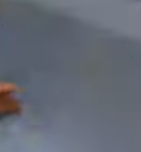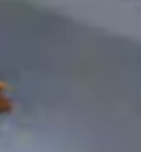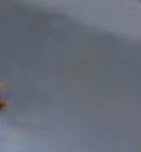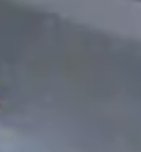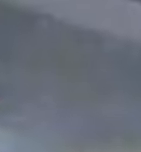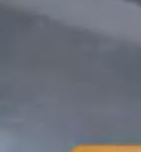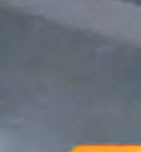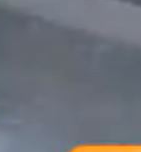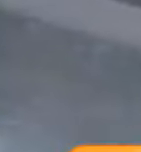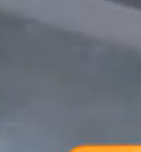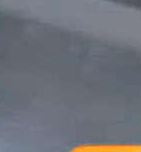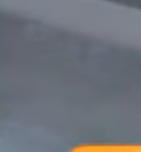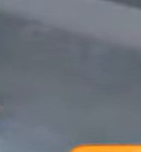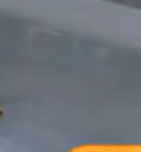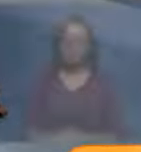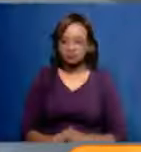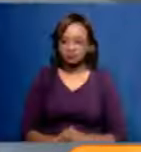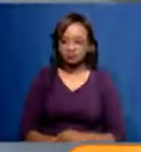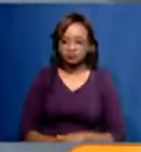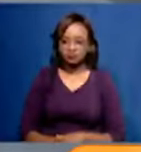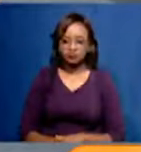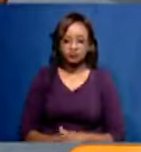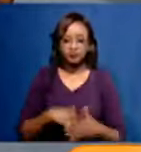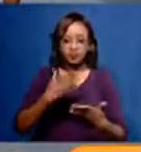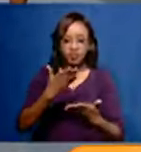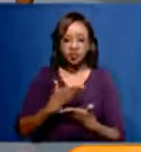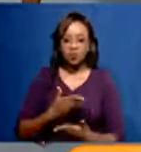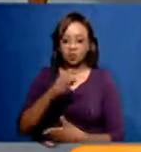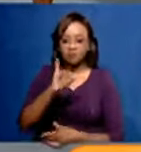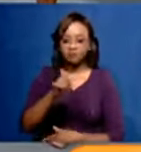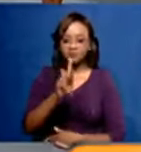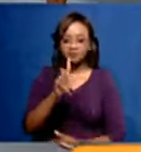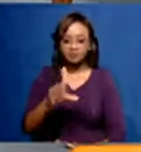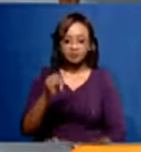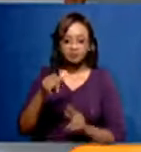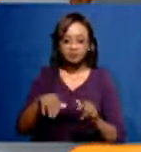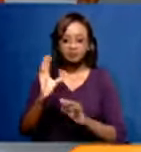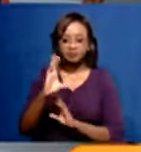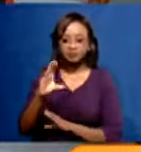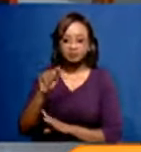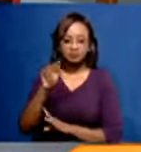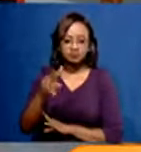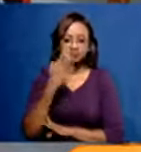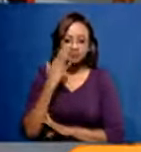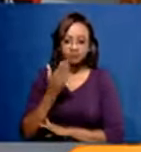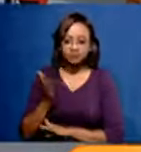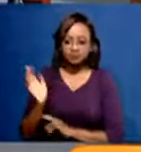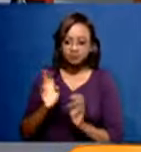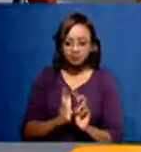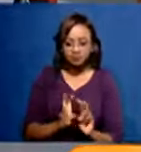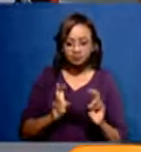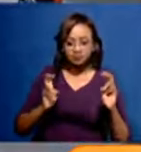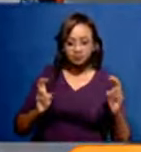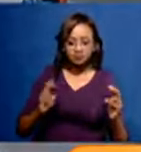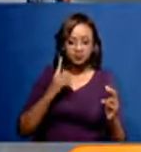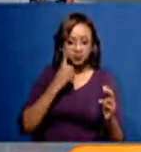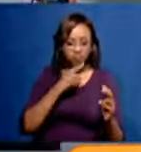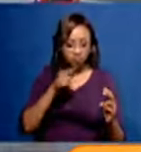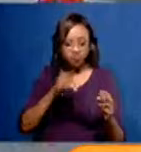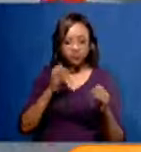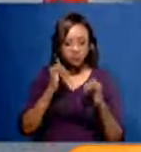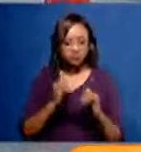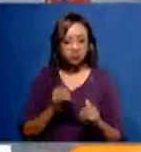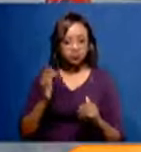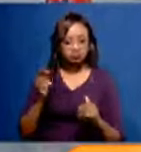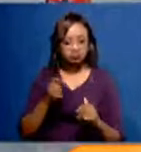It is exactly 35 minutes past the hour. Welcome back to Jeff Kunange Live here at Citizen Television on the bench today. He has literally hit the